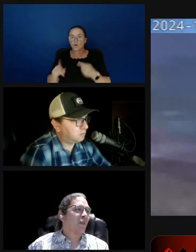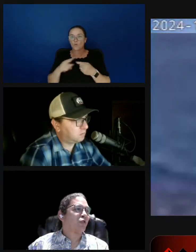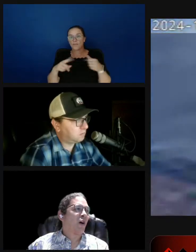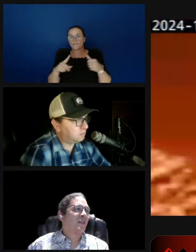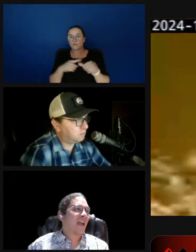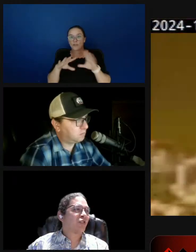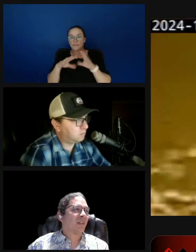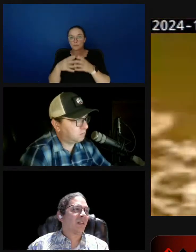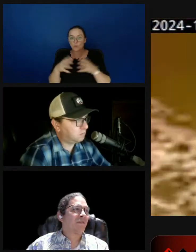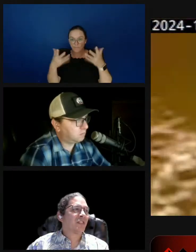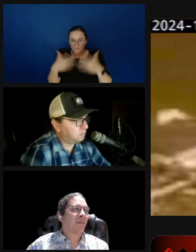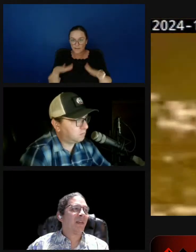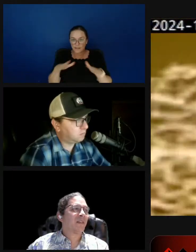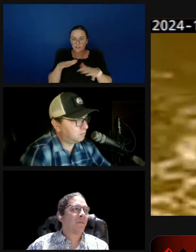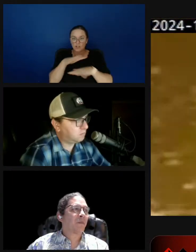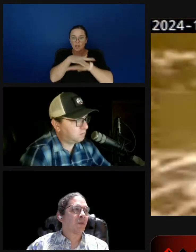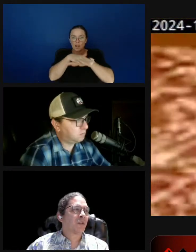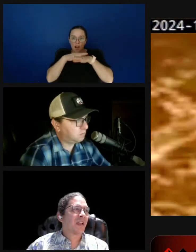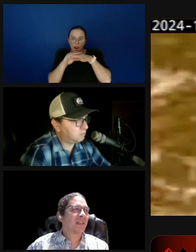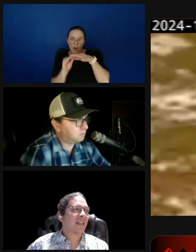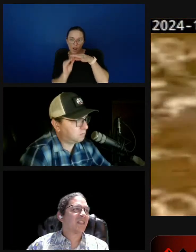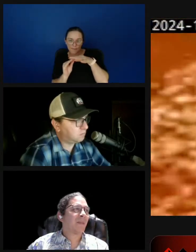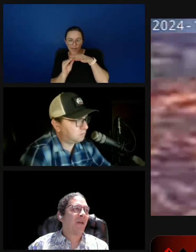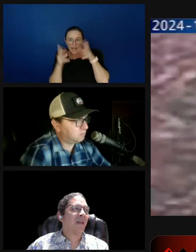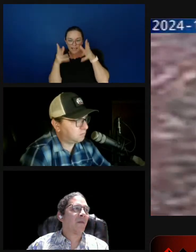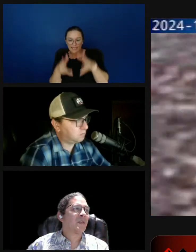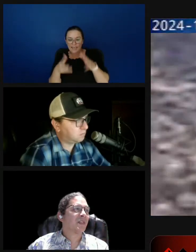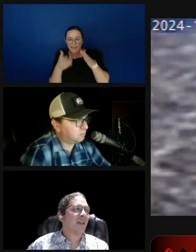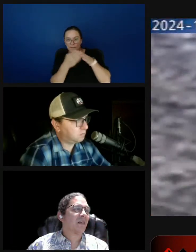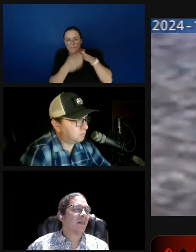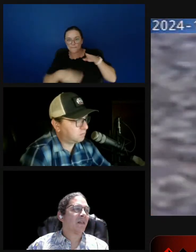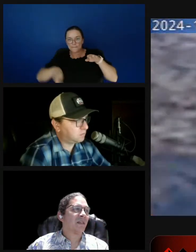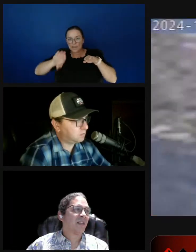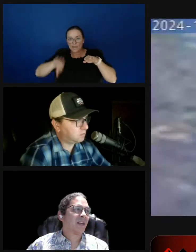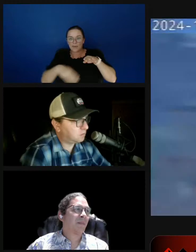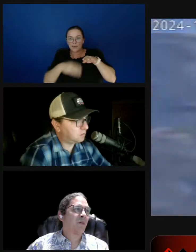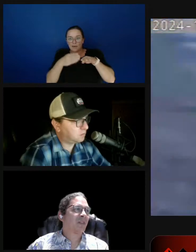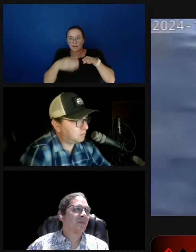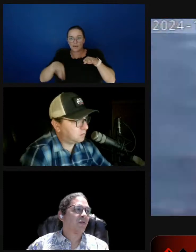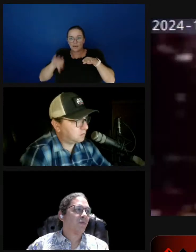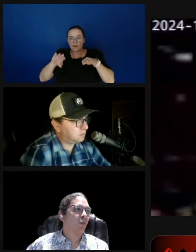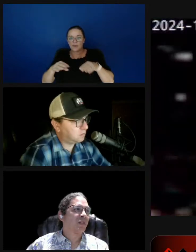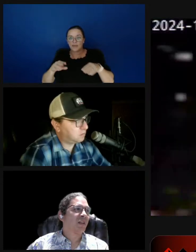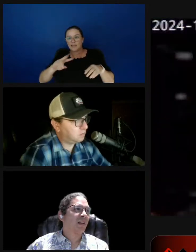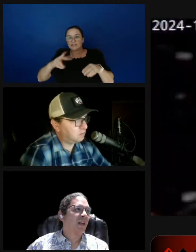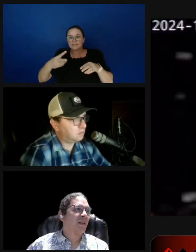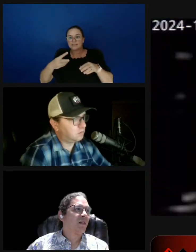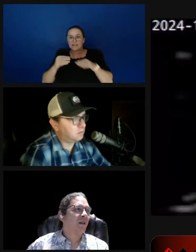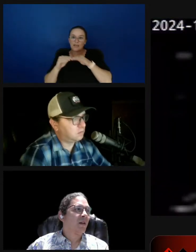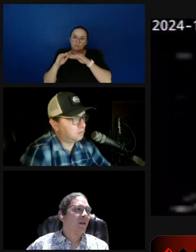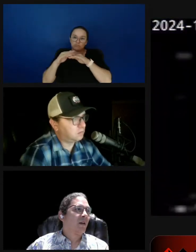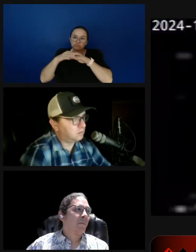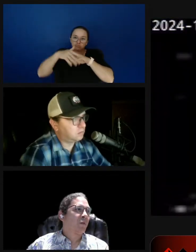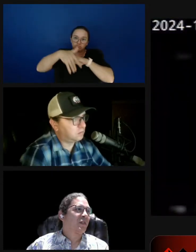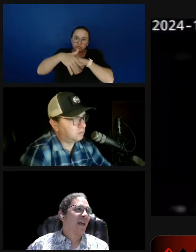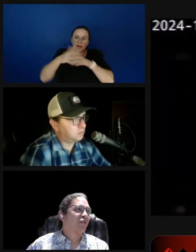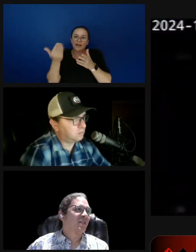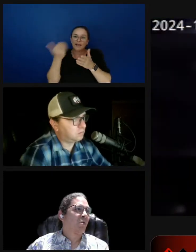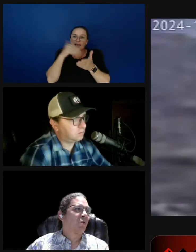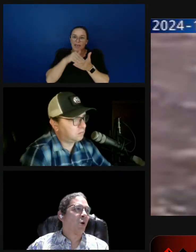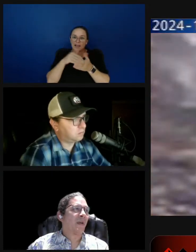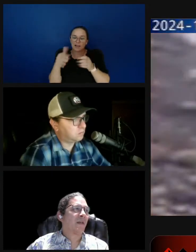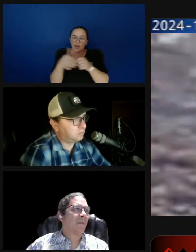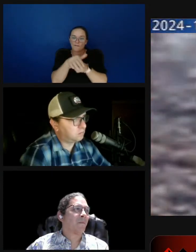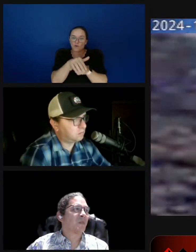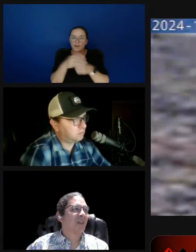lava withdraws and actually leaves this pit. So it looks like it's that same area once again. Second pulse comes through, pours in it again. You see it actually